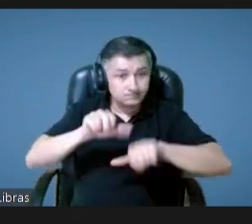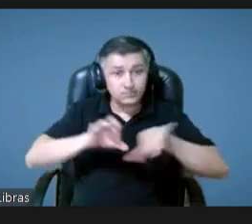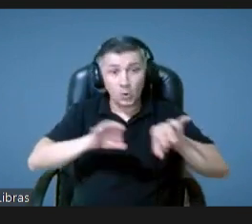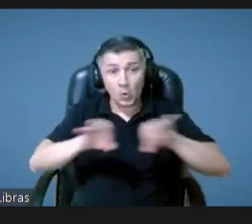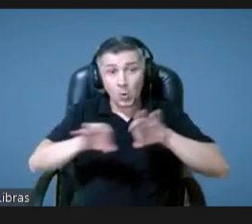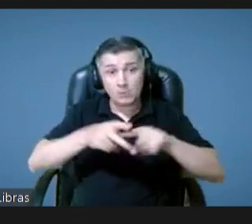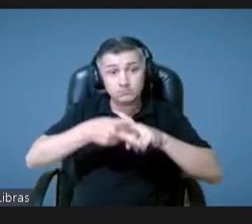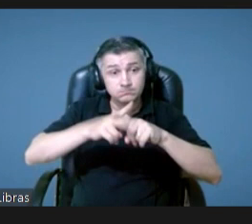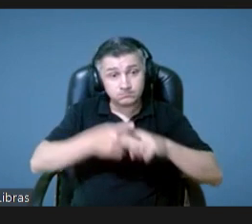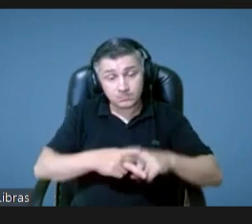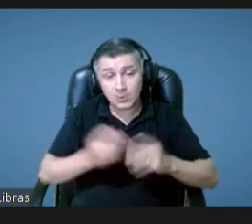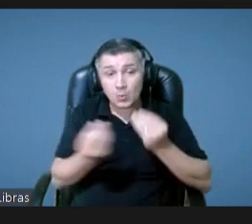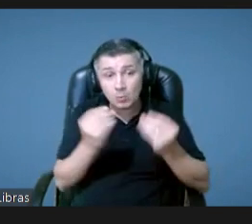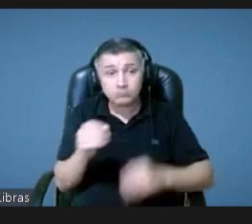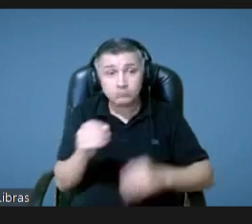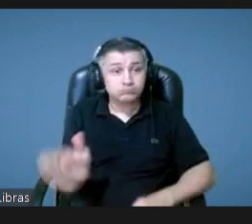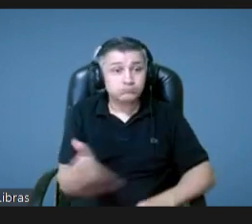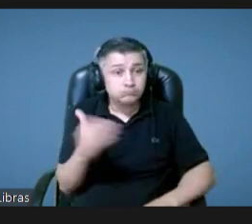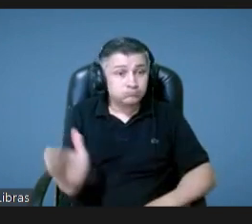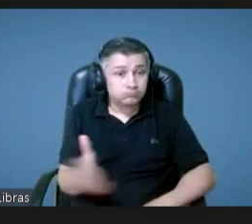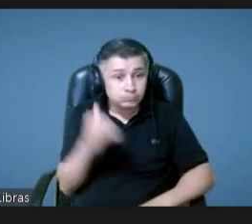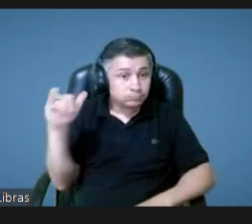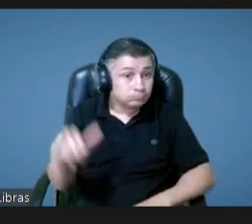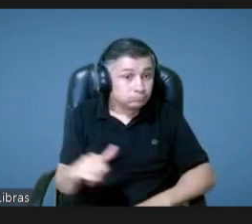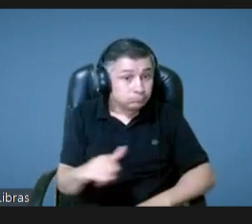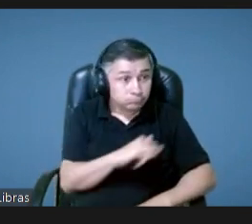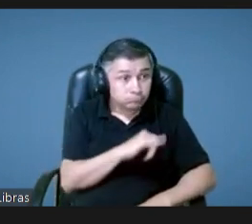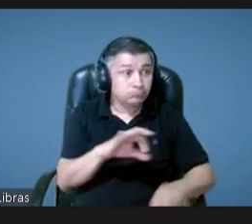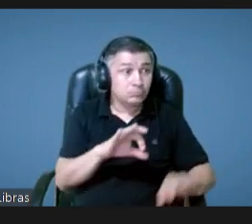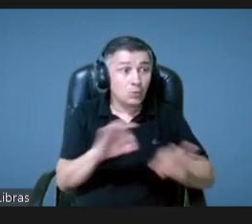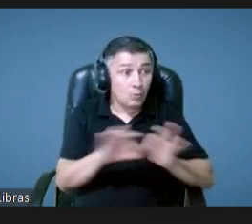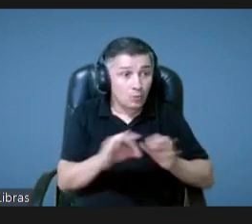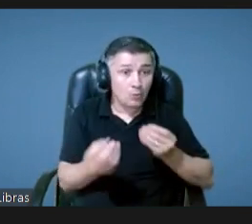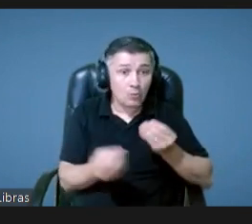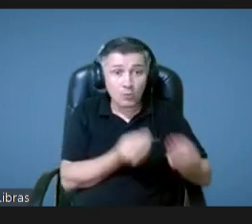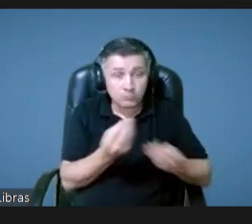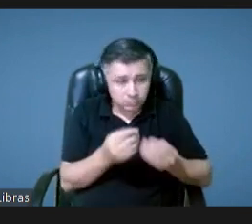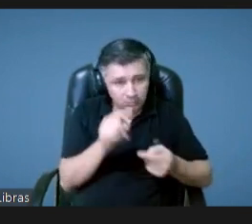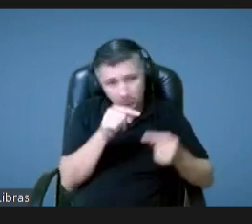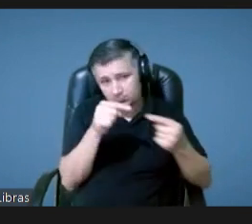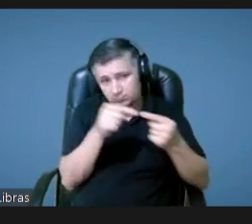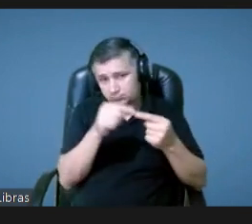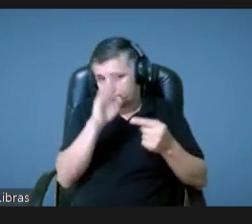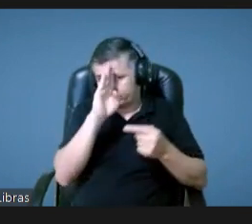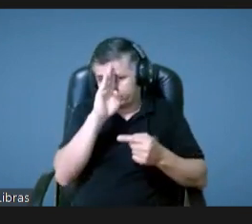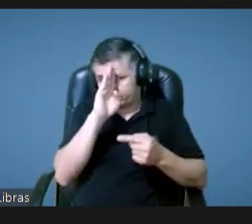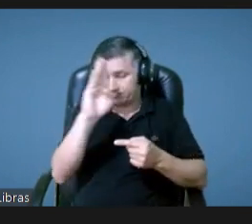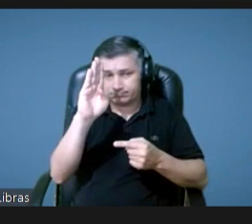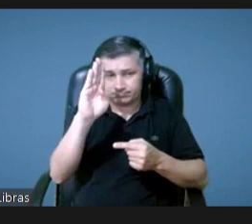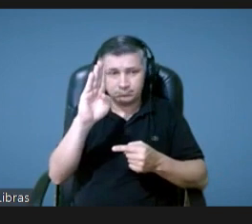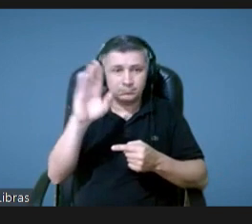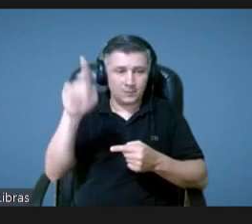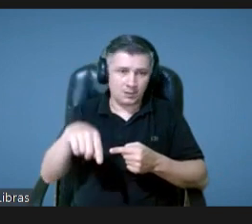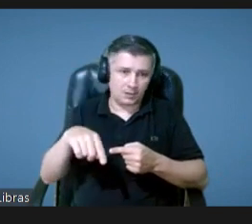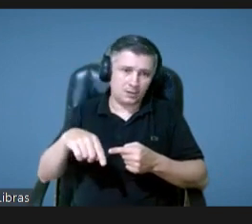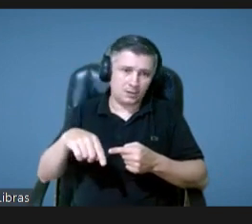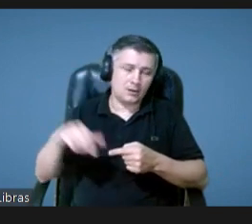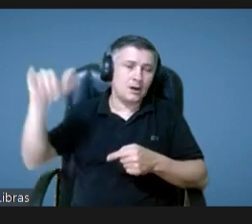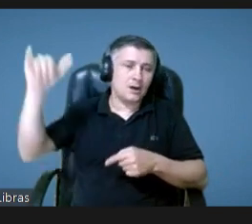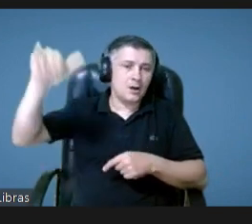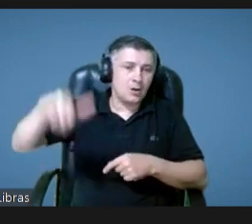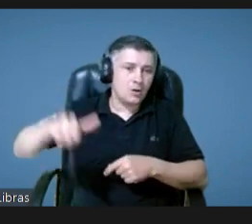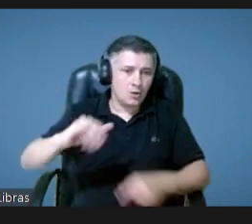Paulo are being reorganized in terms of the flow of